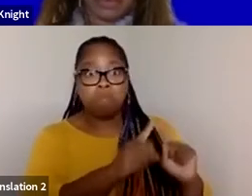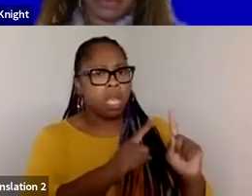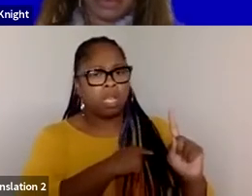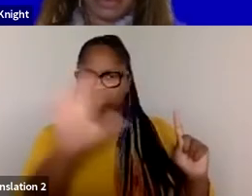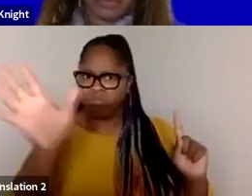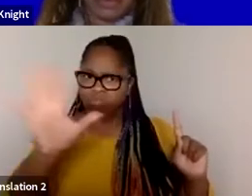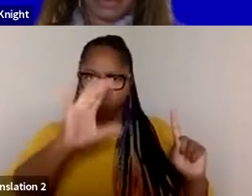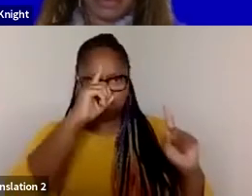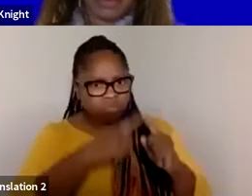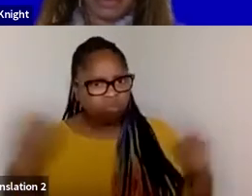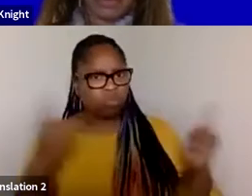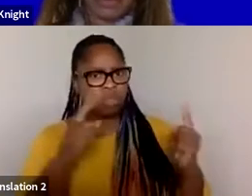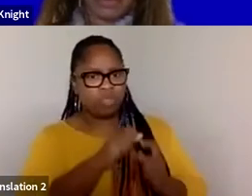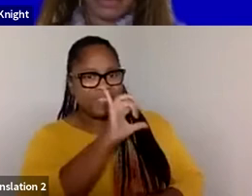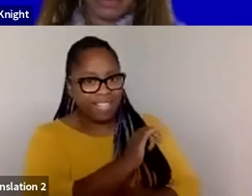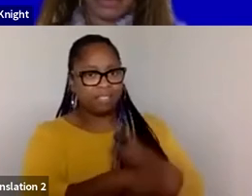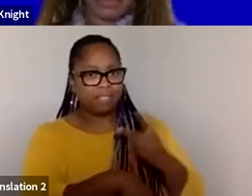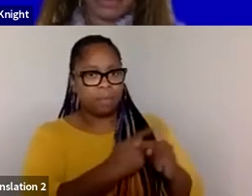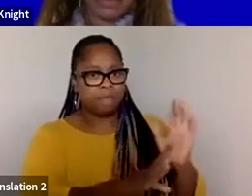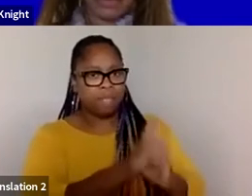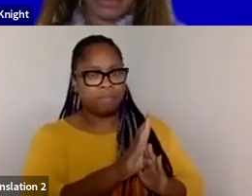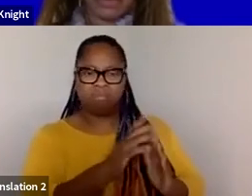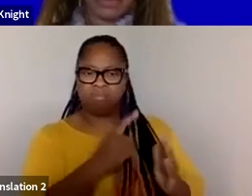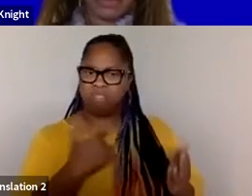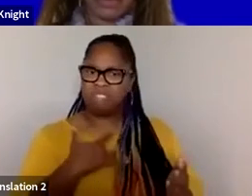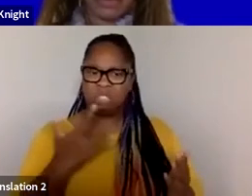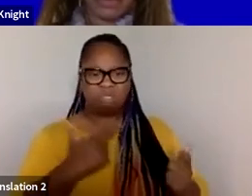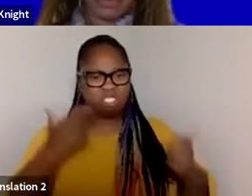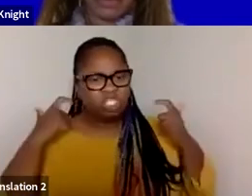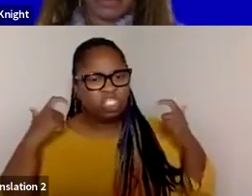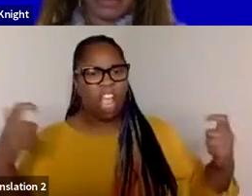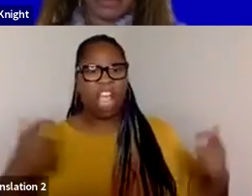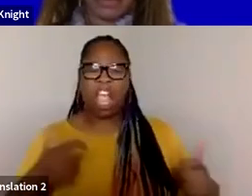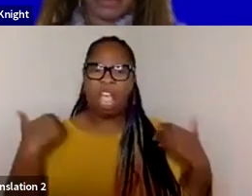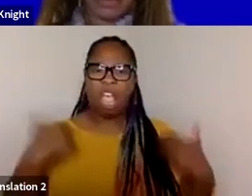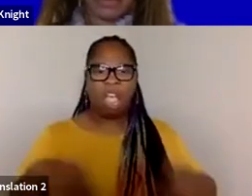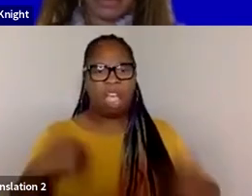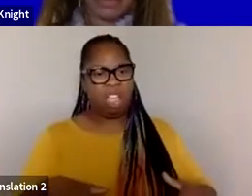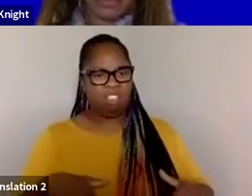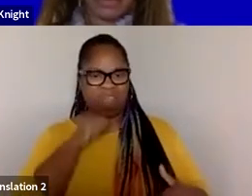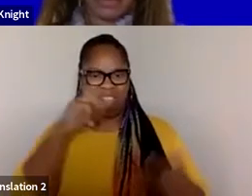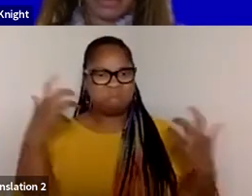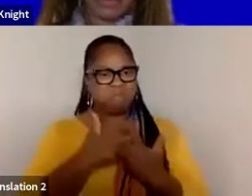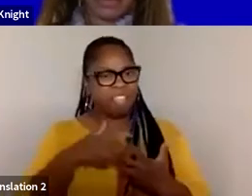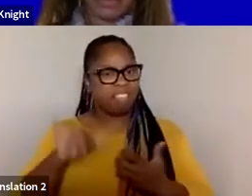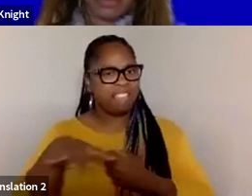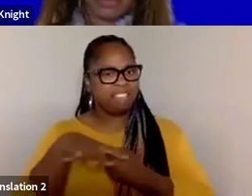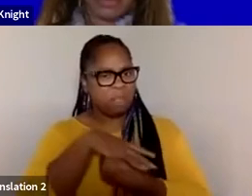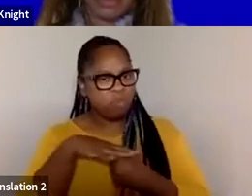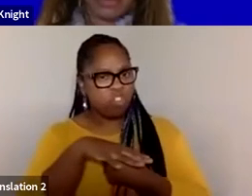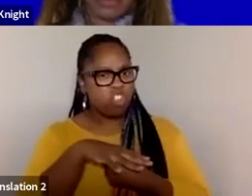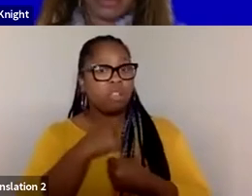this particular development. I feel it's entirely too large, entirely out of scope with the neighborhood. And I would like to bring